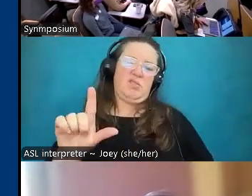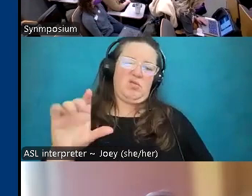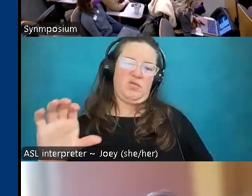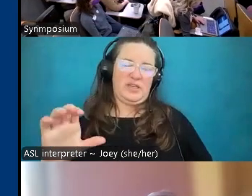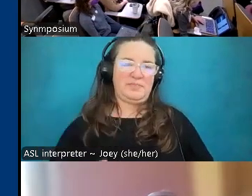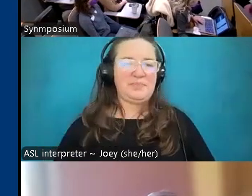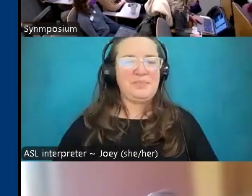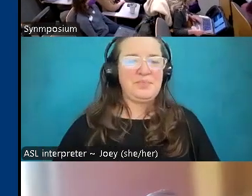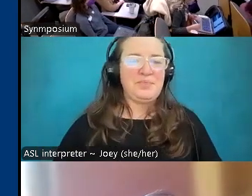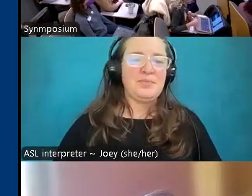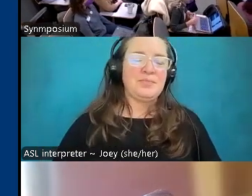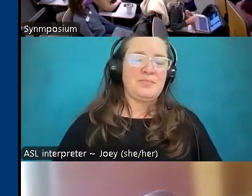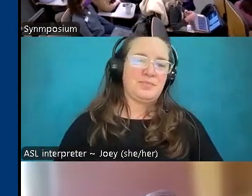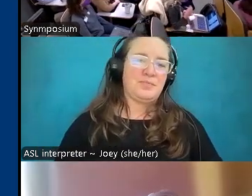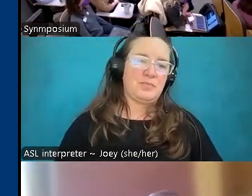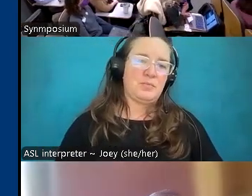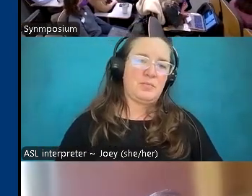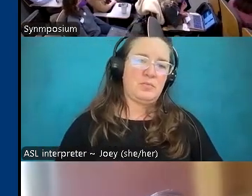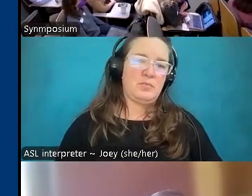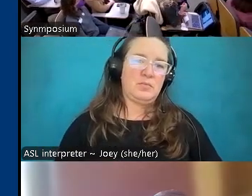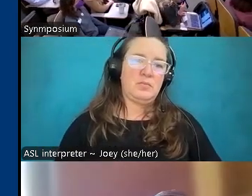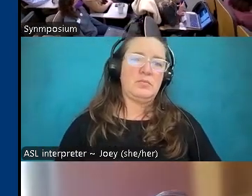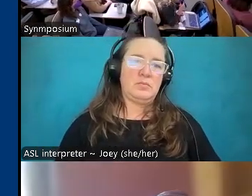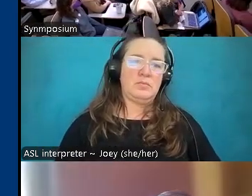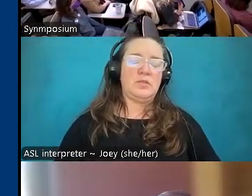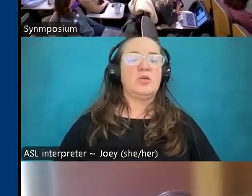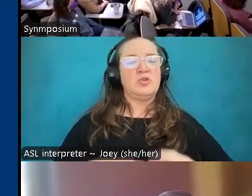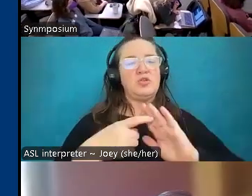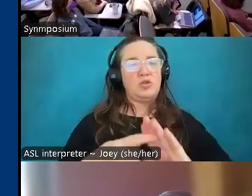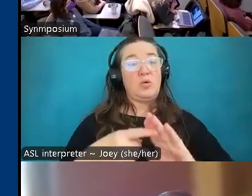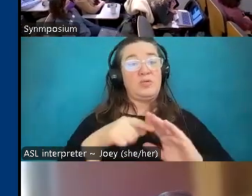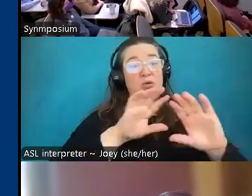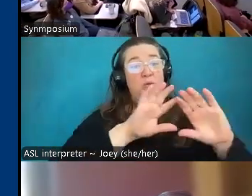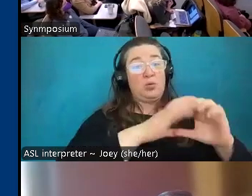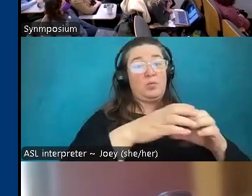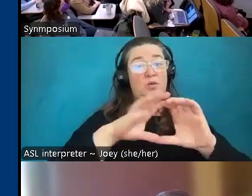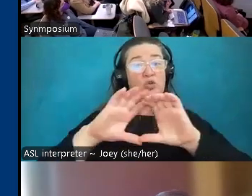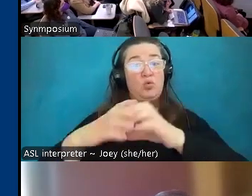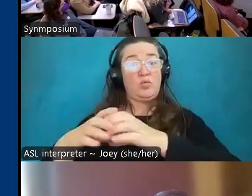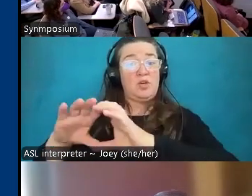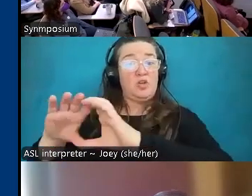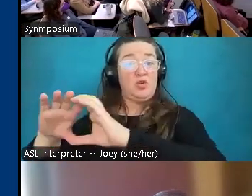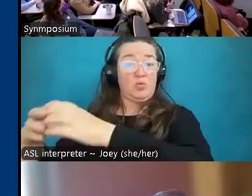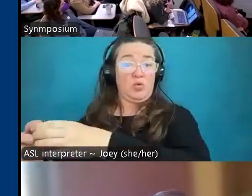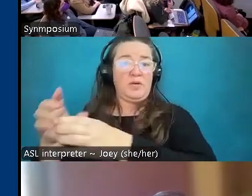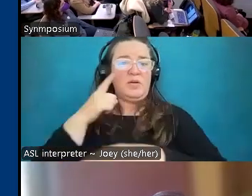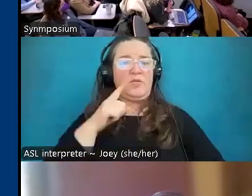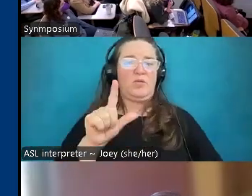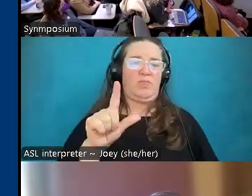This slide shows a grouping of the NASM-listed diagnosable presenting conditions of long